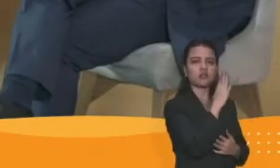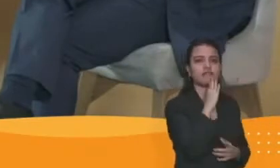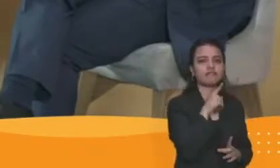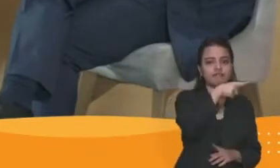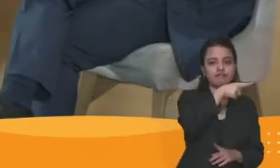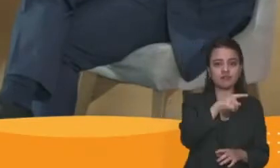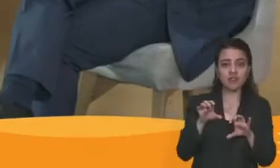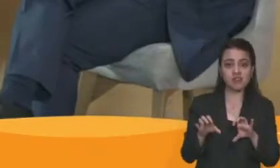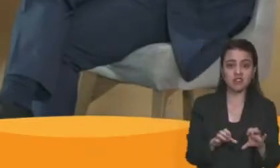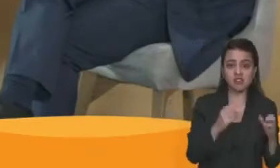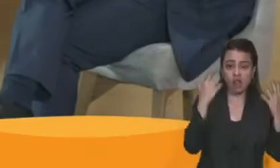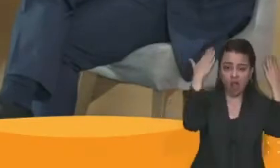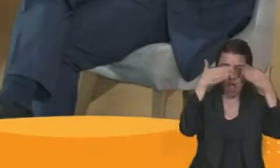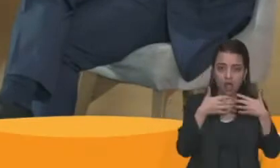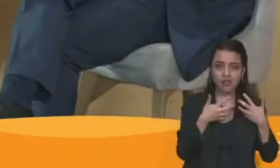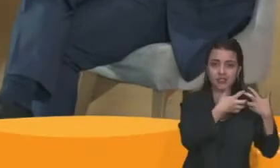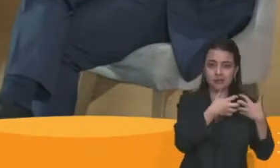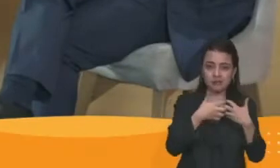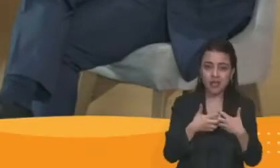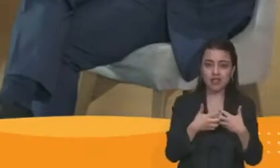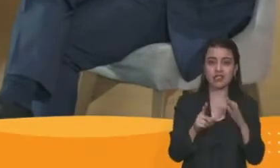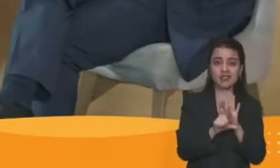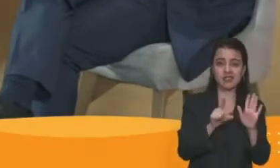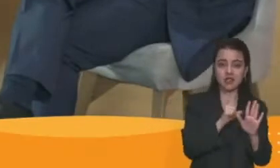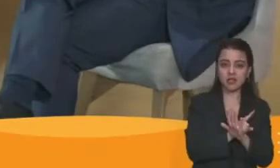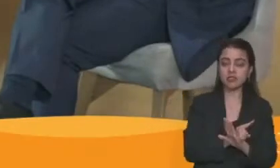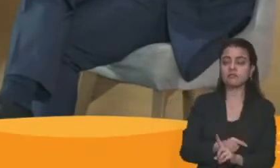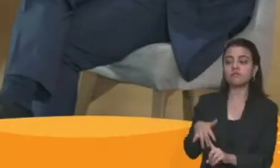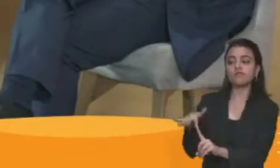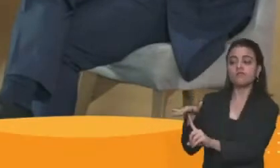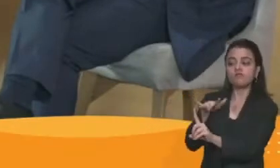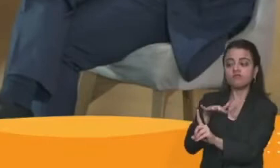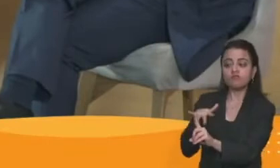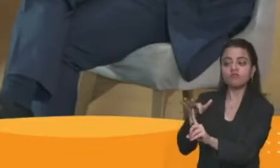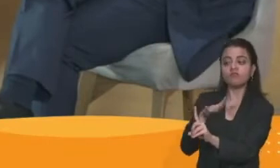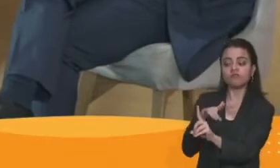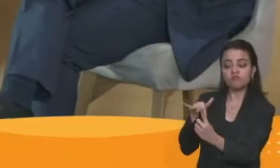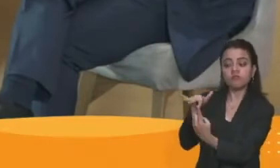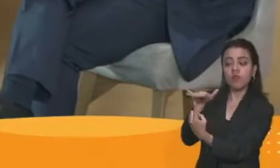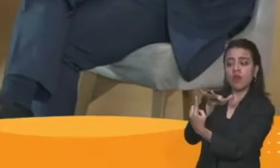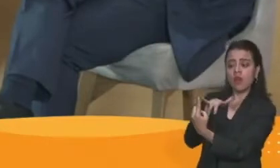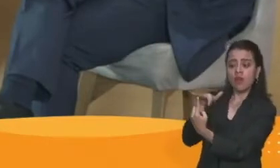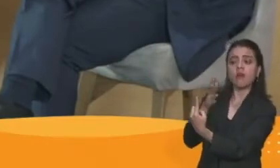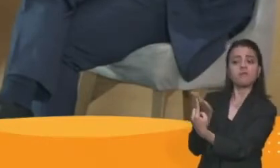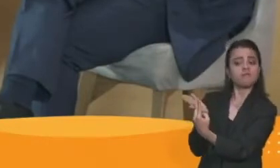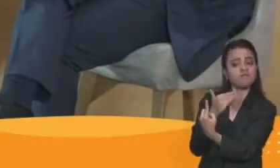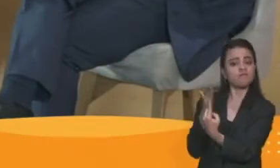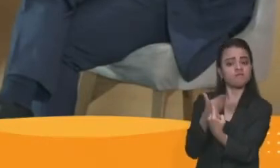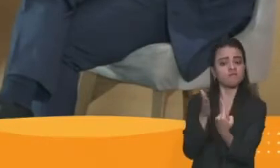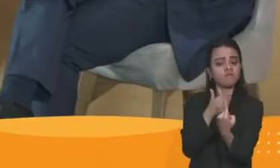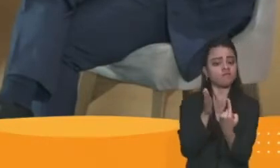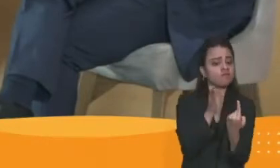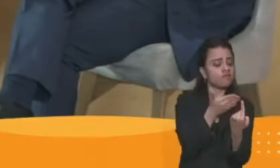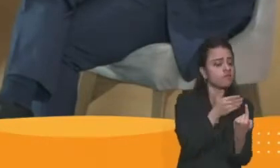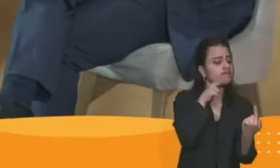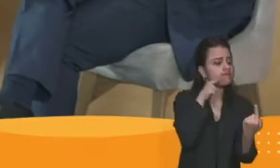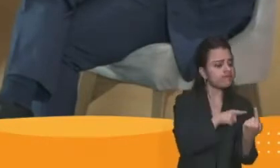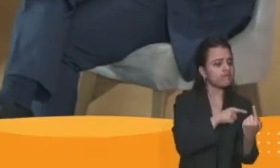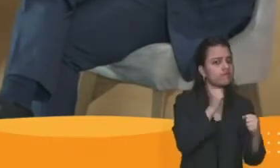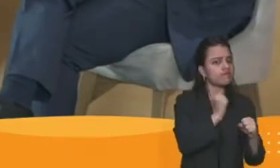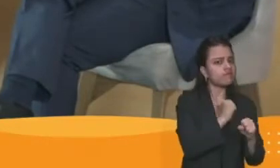order to work with UNODC, the American Embassy, and the armed forces in order to have all the tools that will allow us